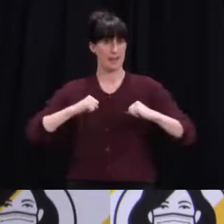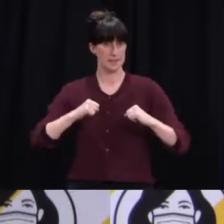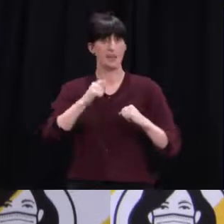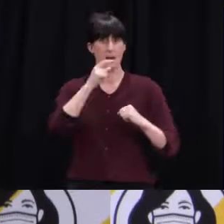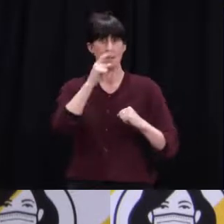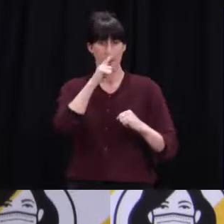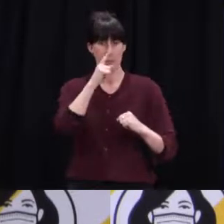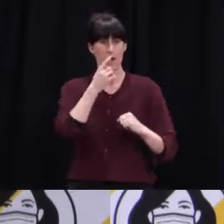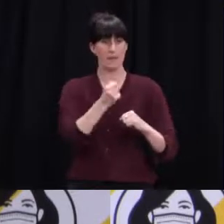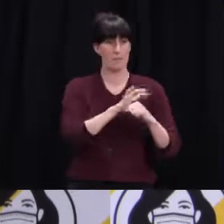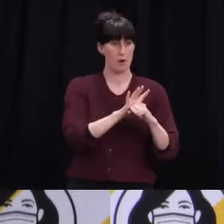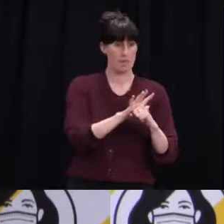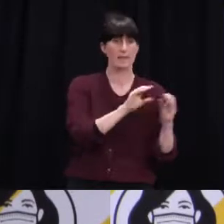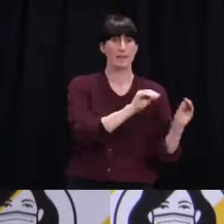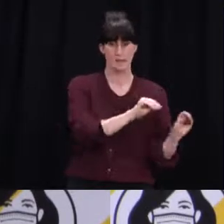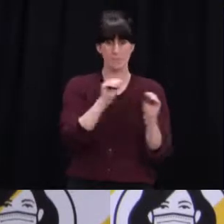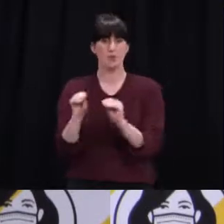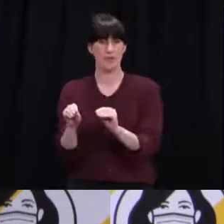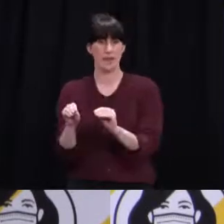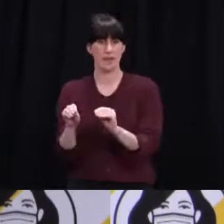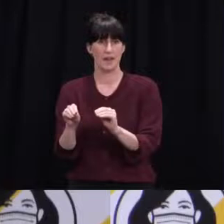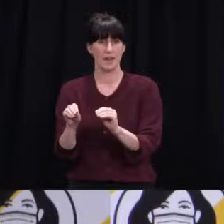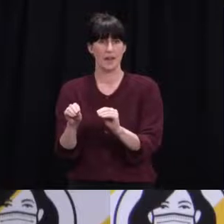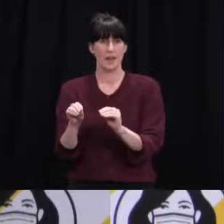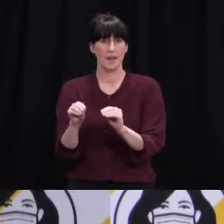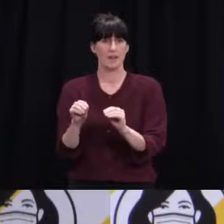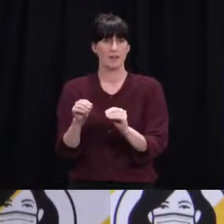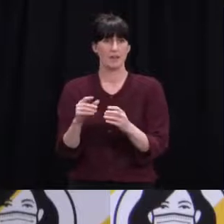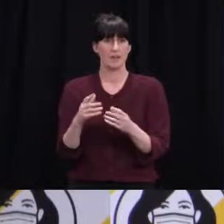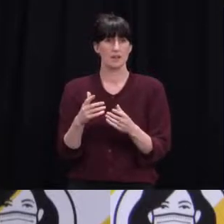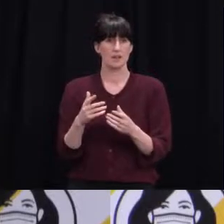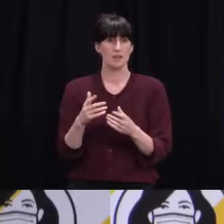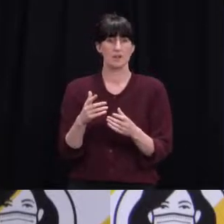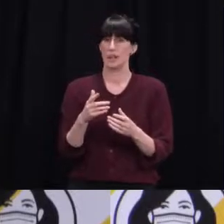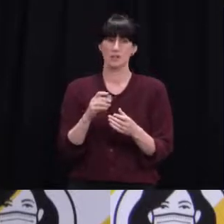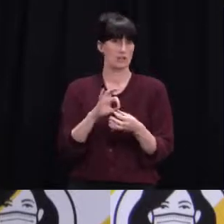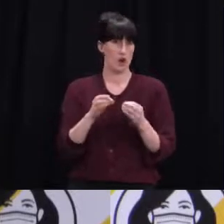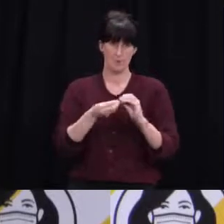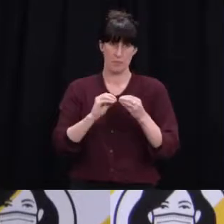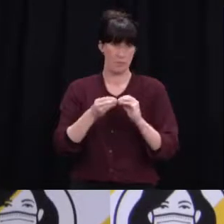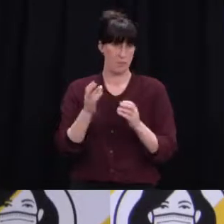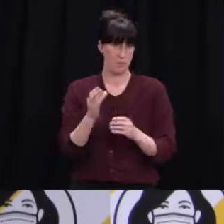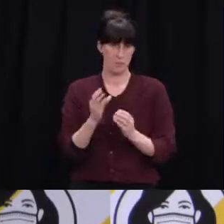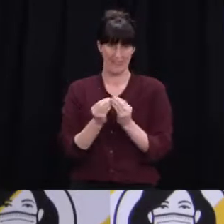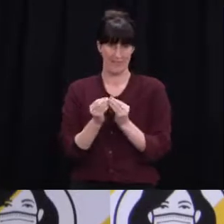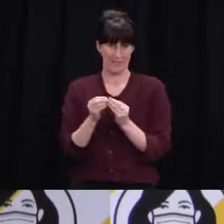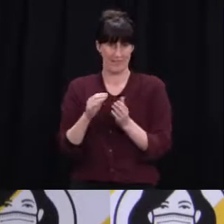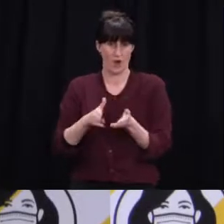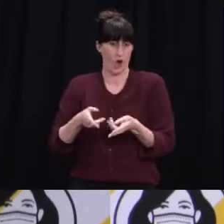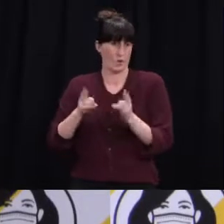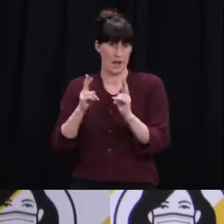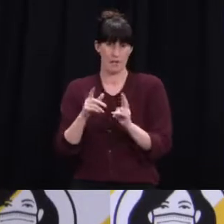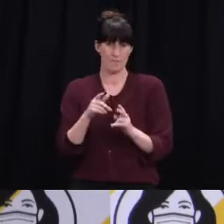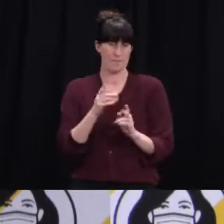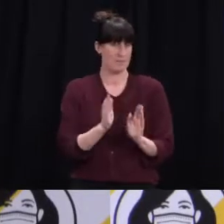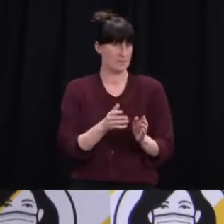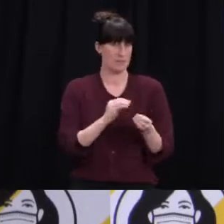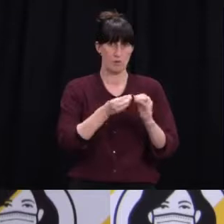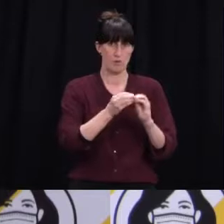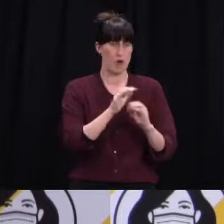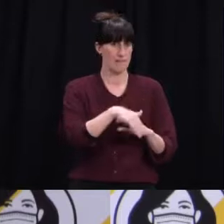some logistical considerations around that, but we have capacity at the jet park to be able to accommodate positive cases. So it will be a public